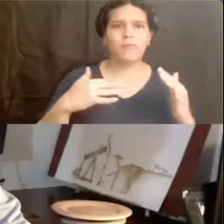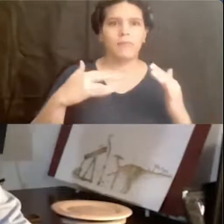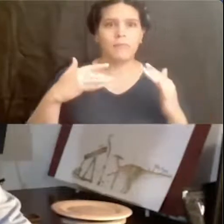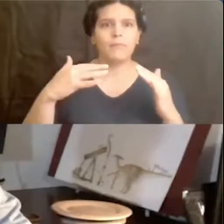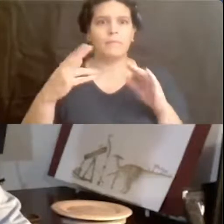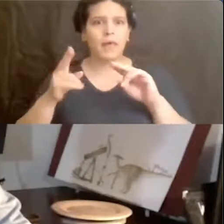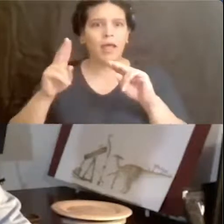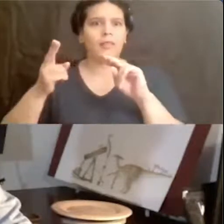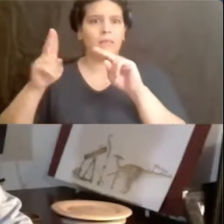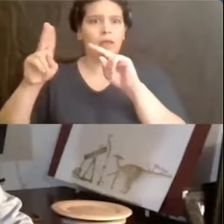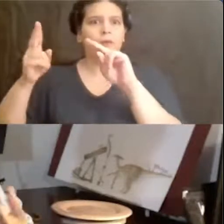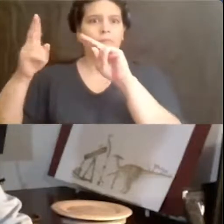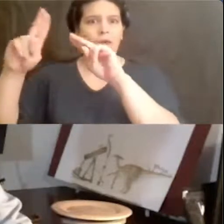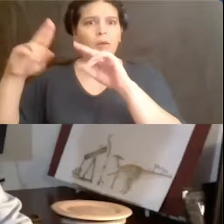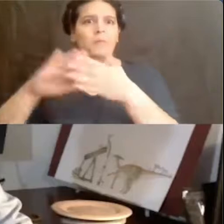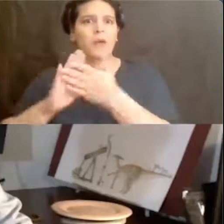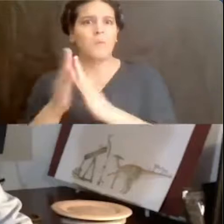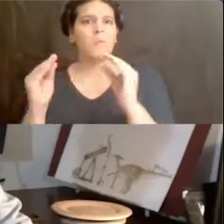louder. That's because